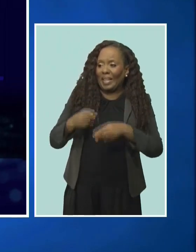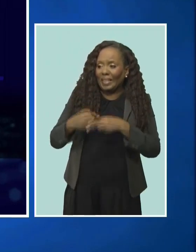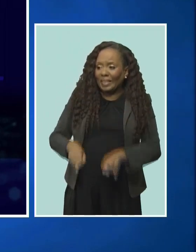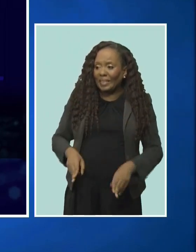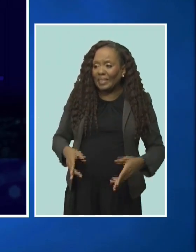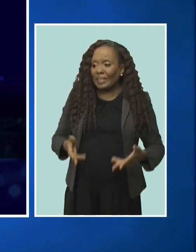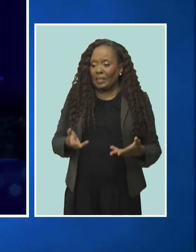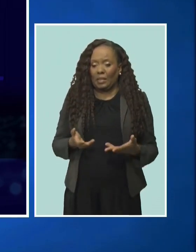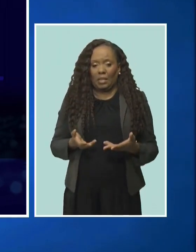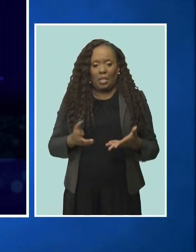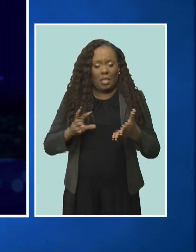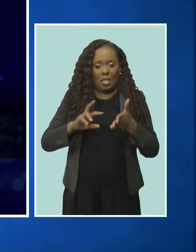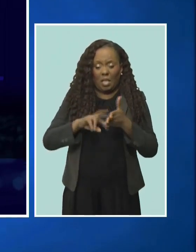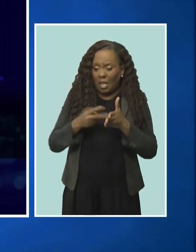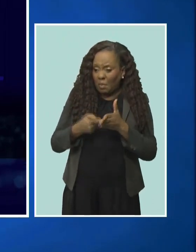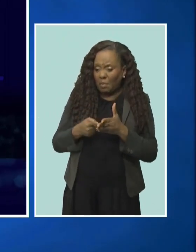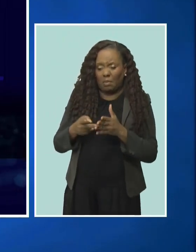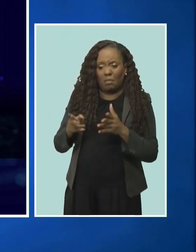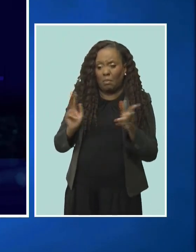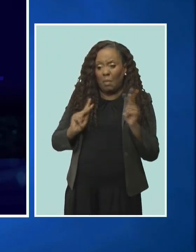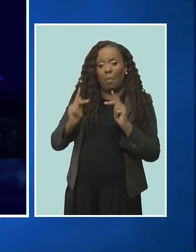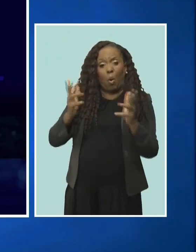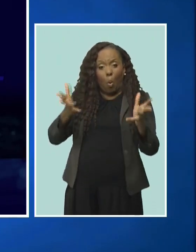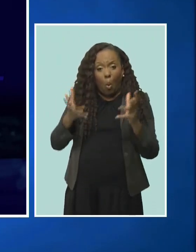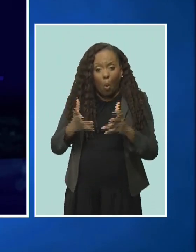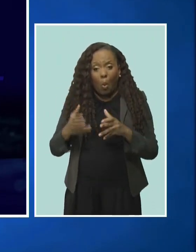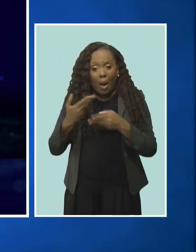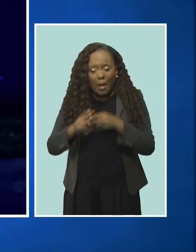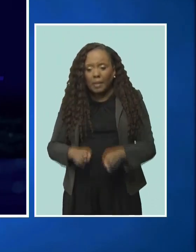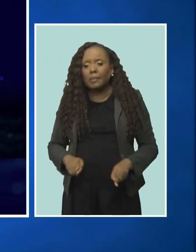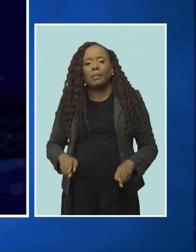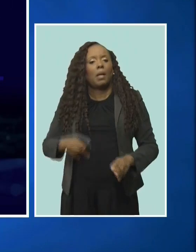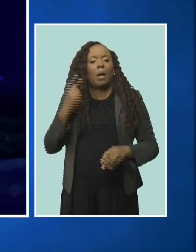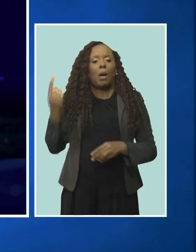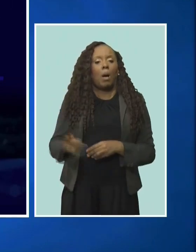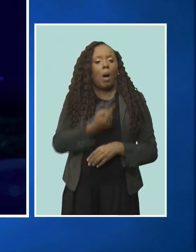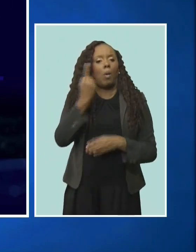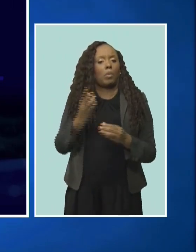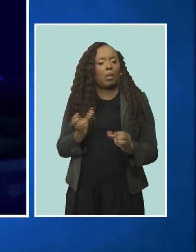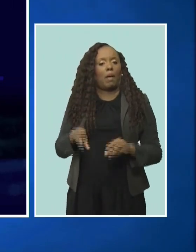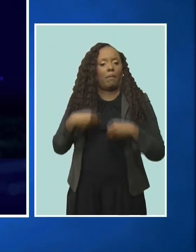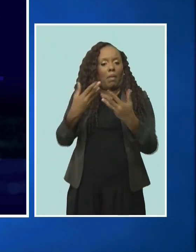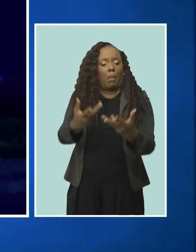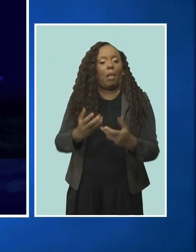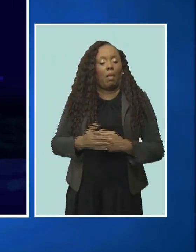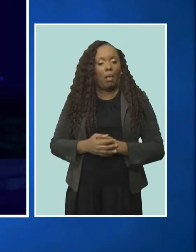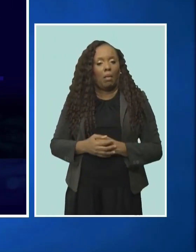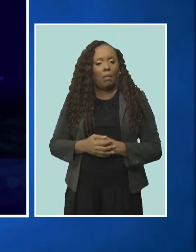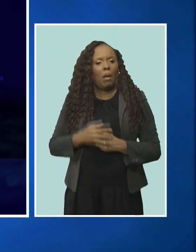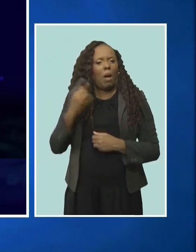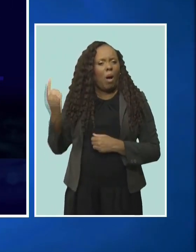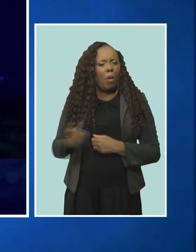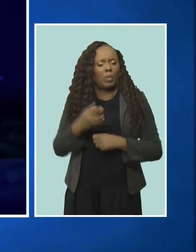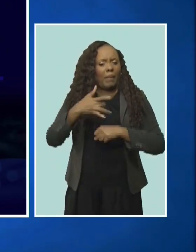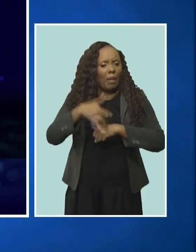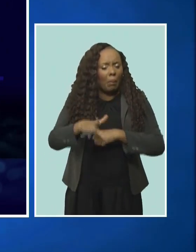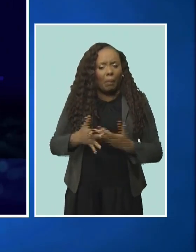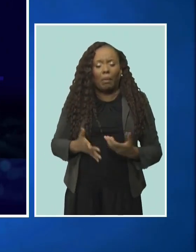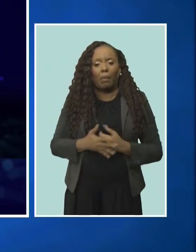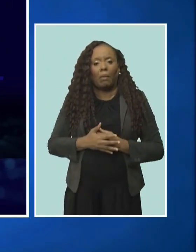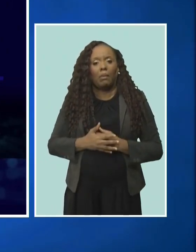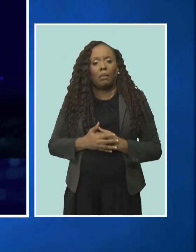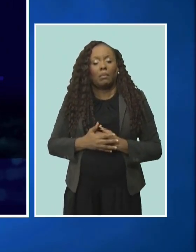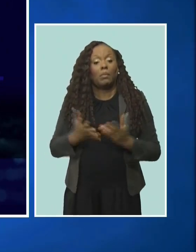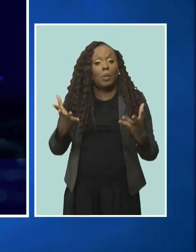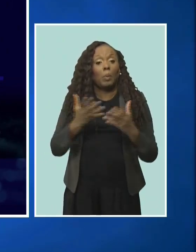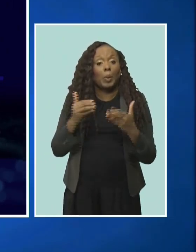it meets the current demand that is there in the market. And of course, this means trying to encourage new people to